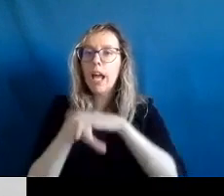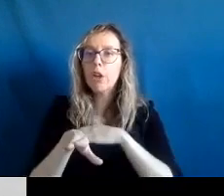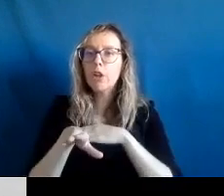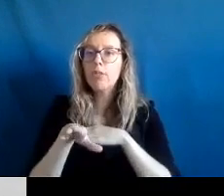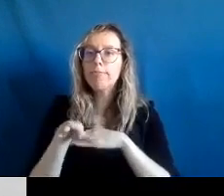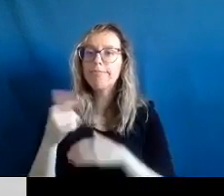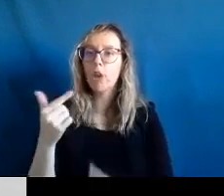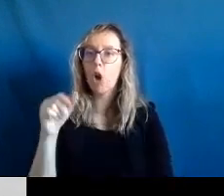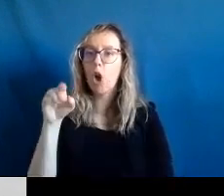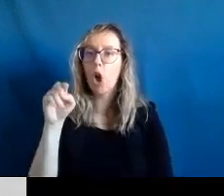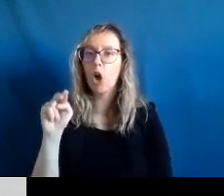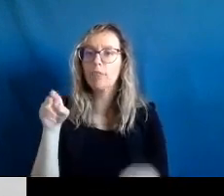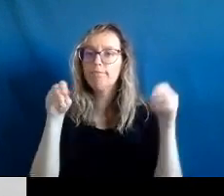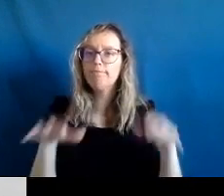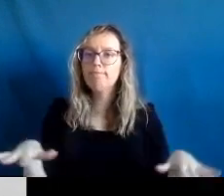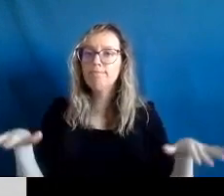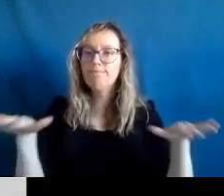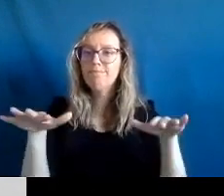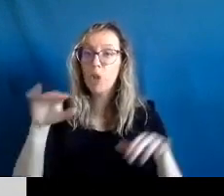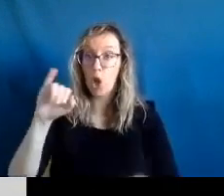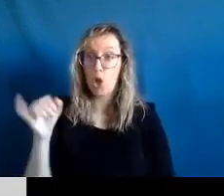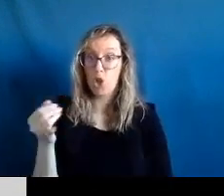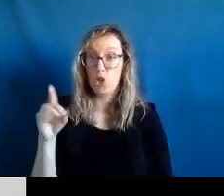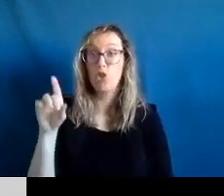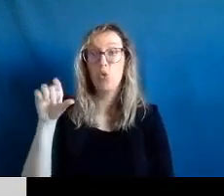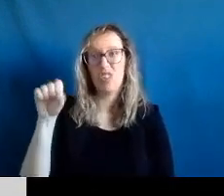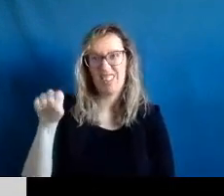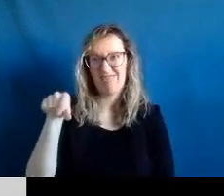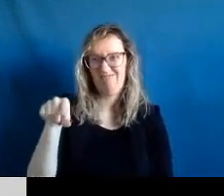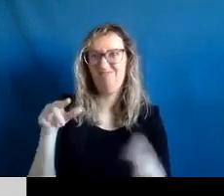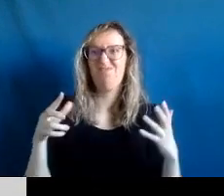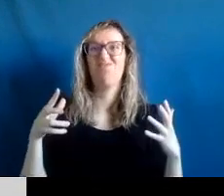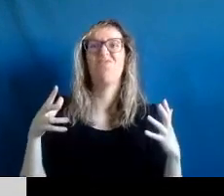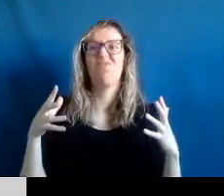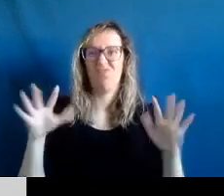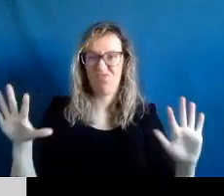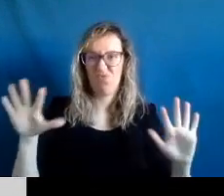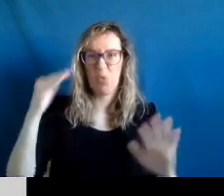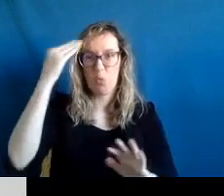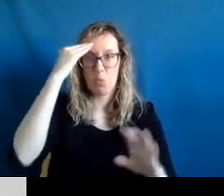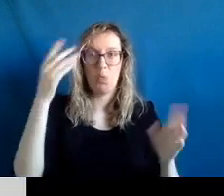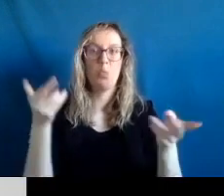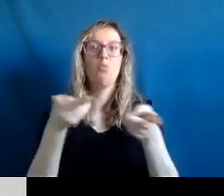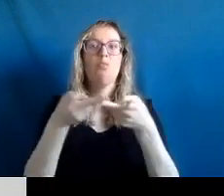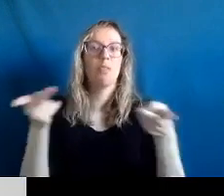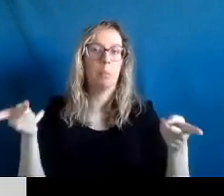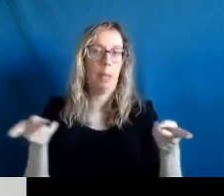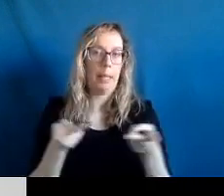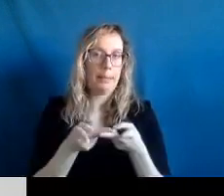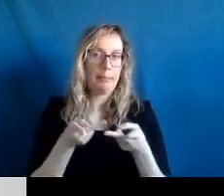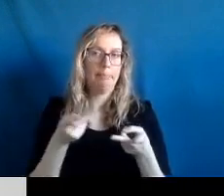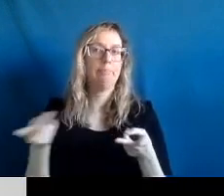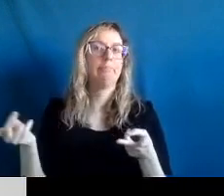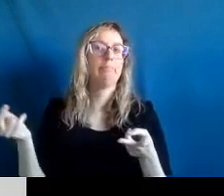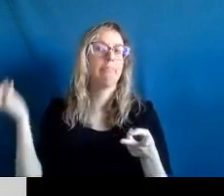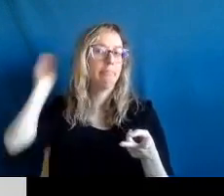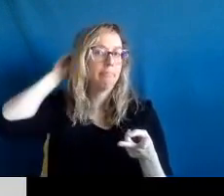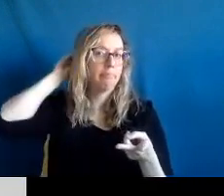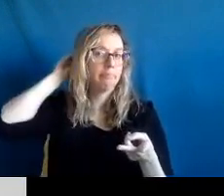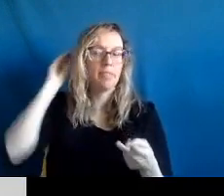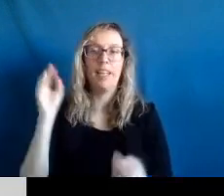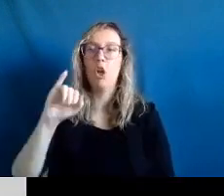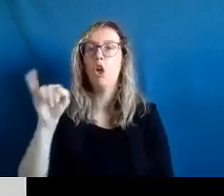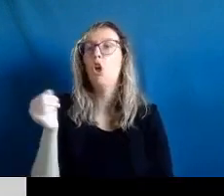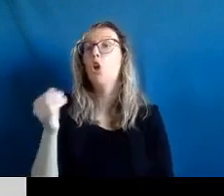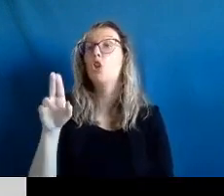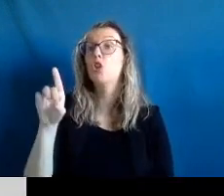Judas, his betrayer, also knew the place because Jesus often gathered there with his disciples. Judas brought a company of soldiers